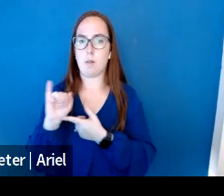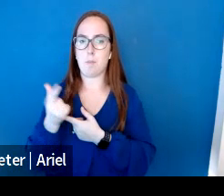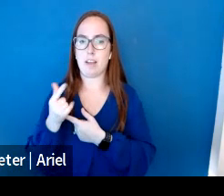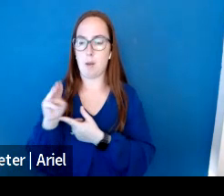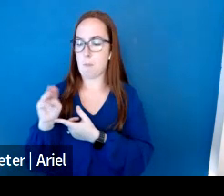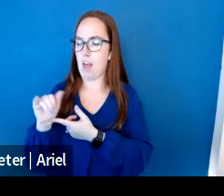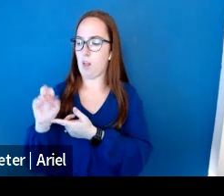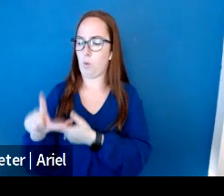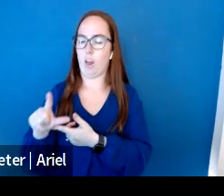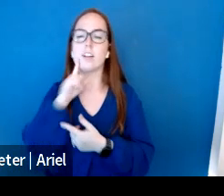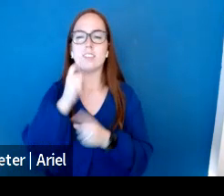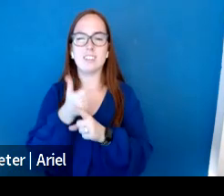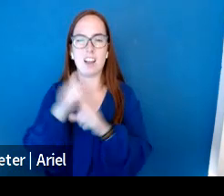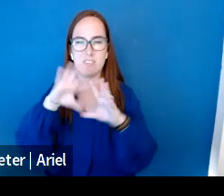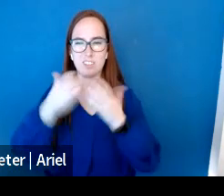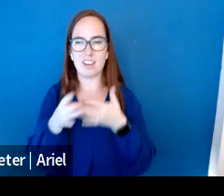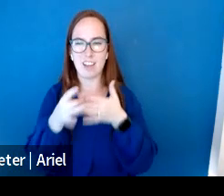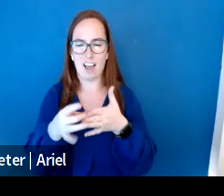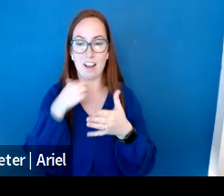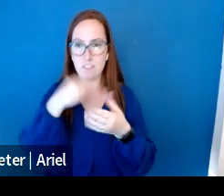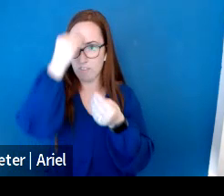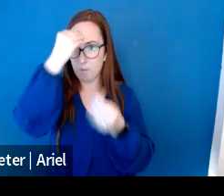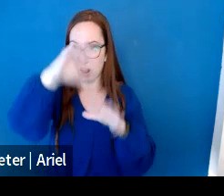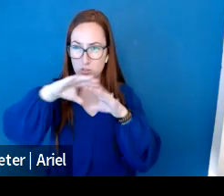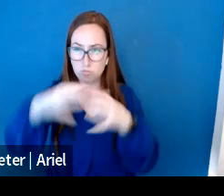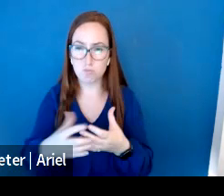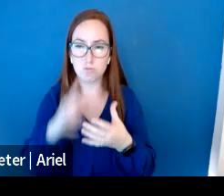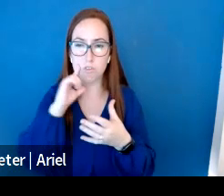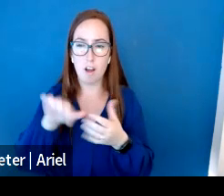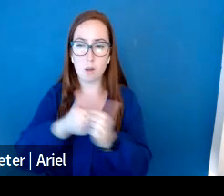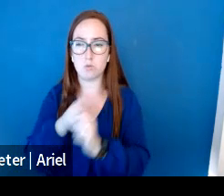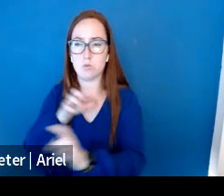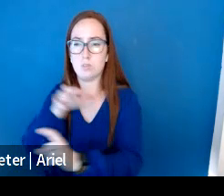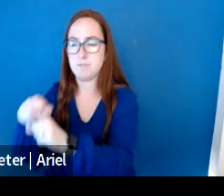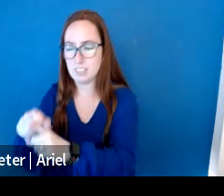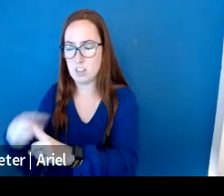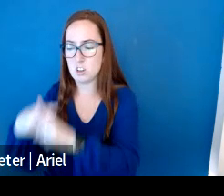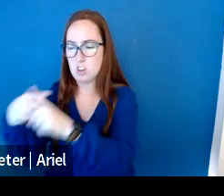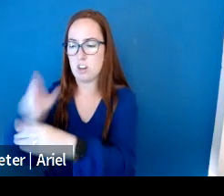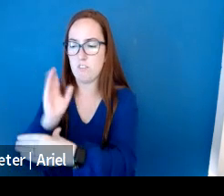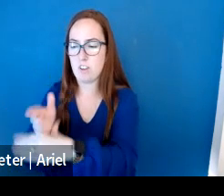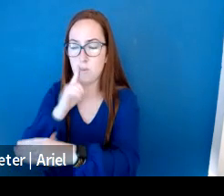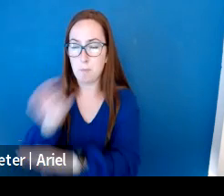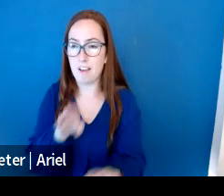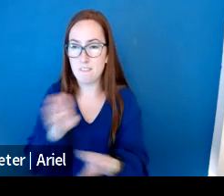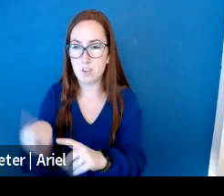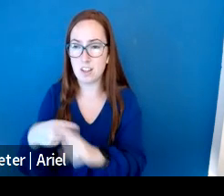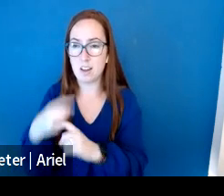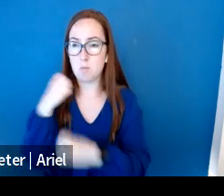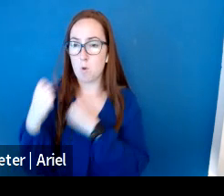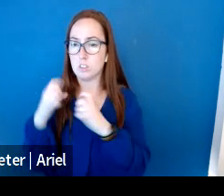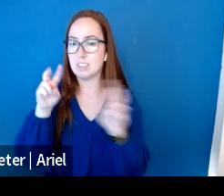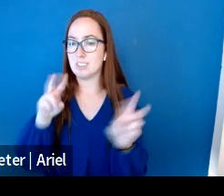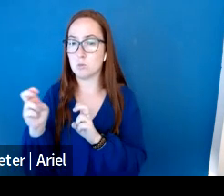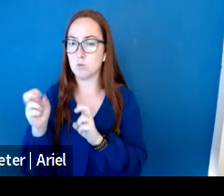provides comprehensive and practical information on targeted interventions for behavior and emotional issues. The behavioral